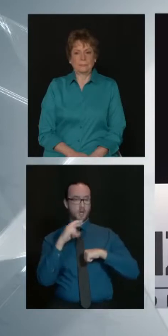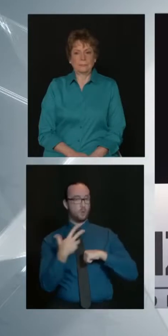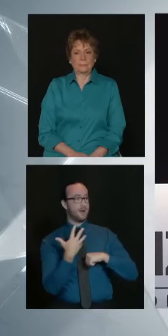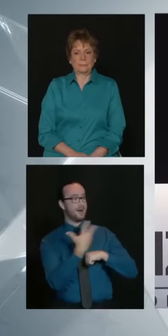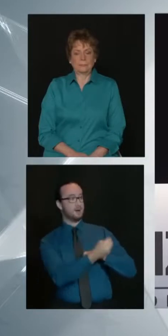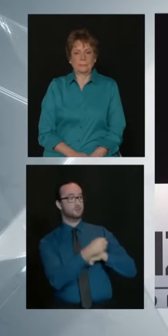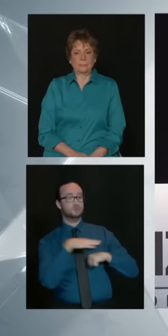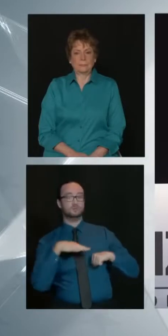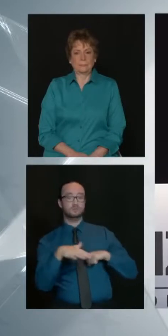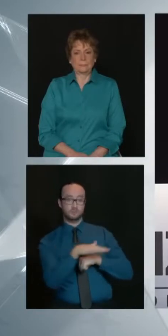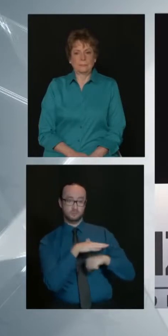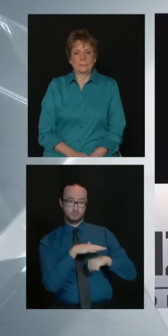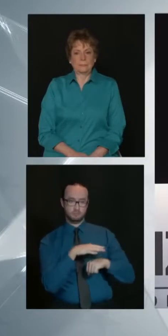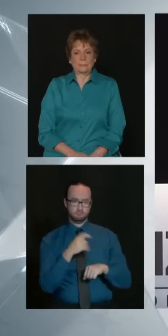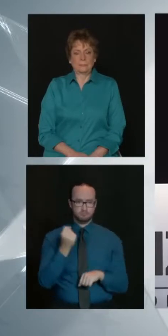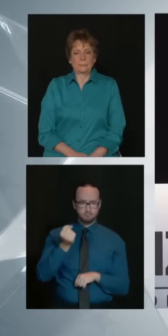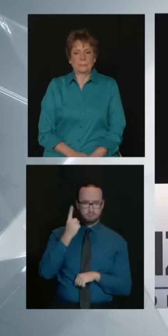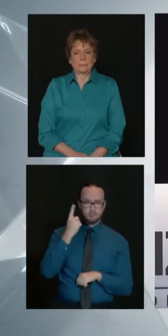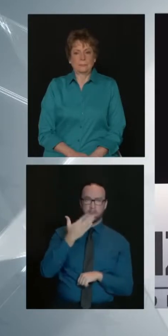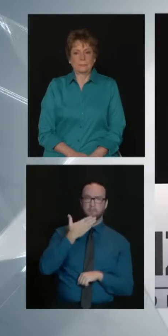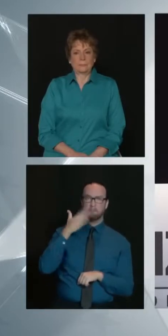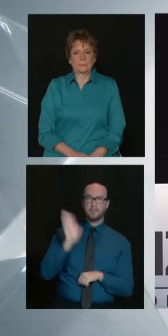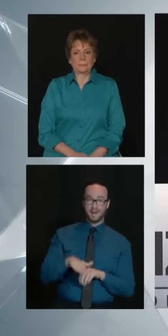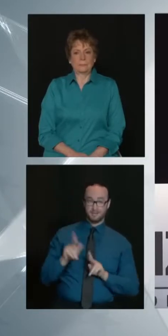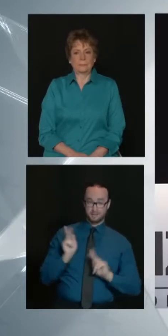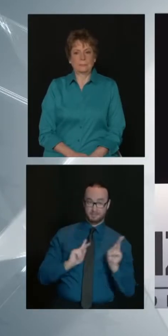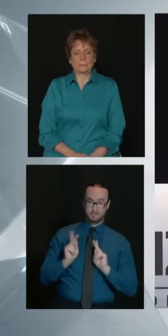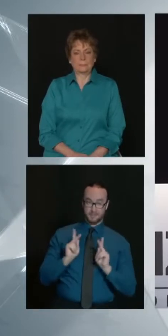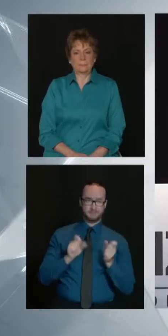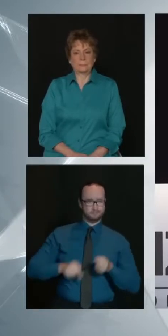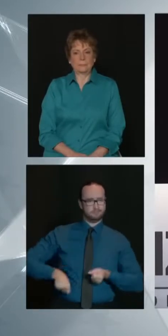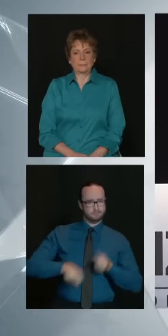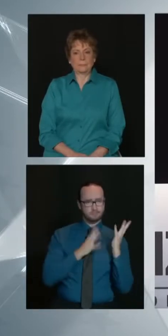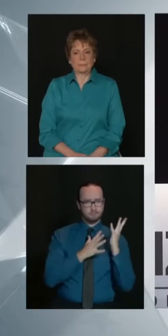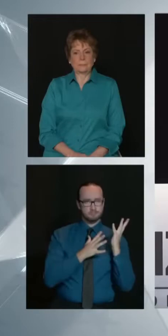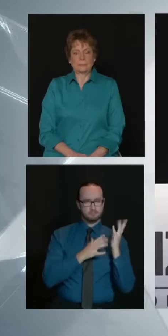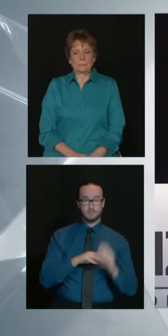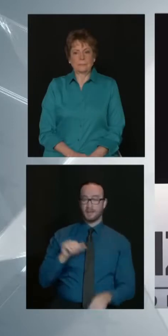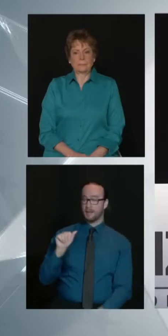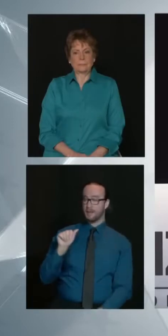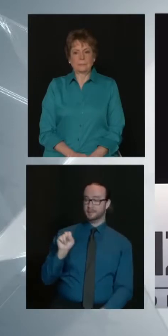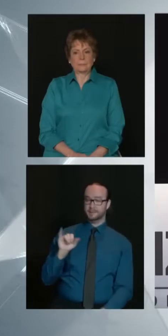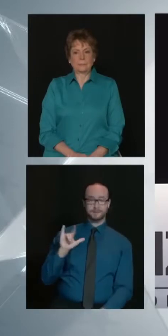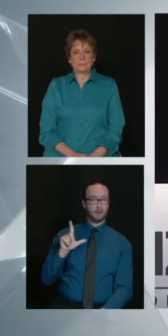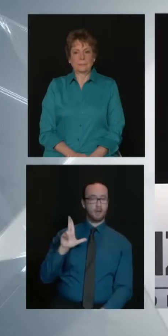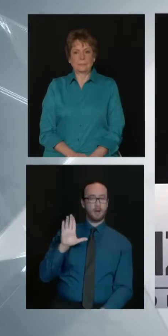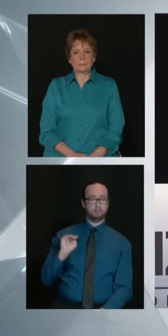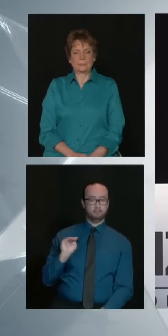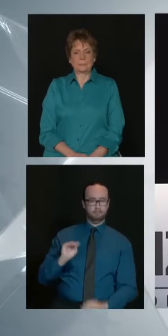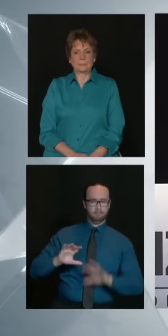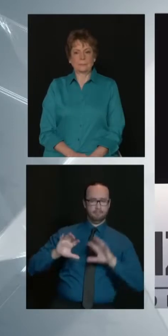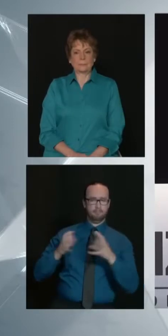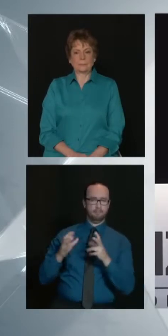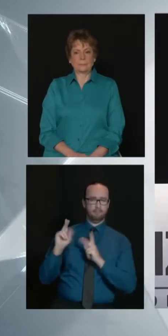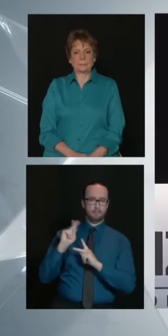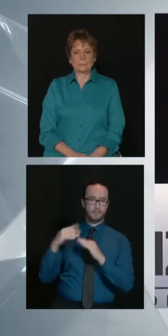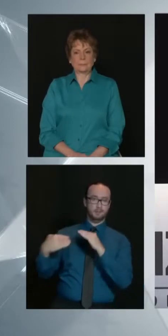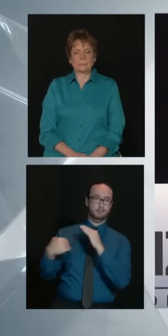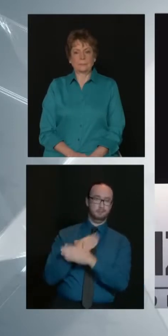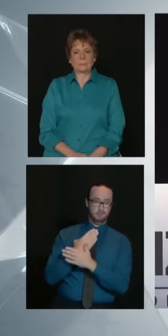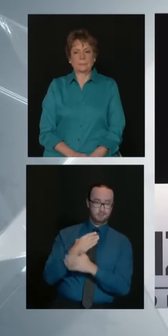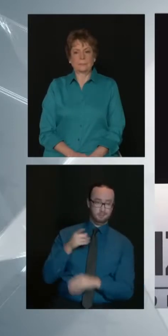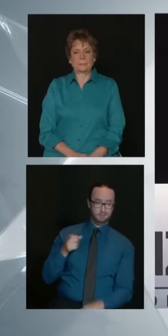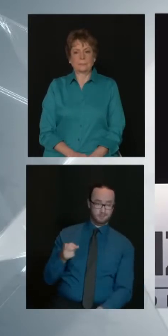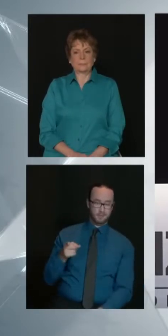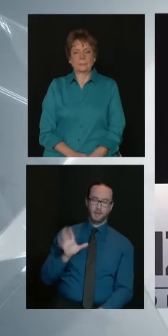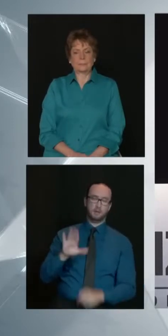asylum process. It's ridiculous that it takes so long to get a reasonably simple hearing done. I am very pro-immigration.